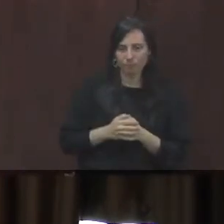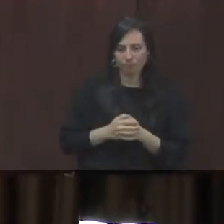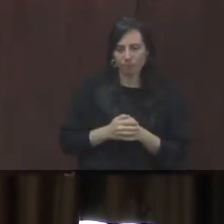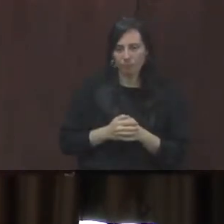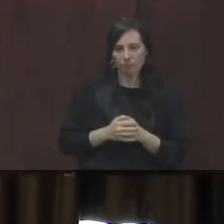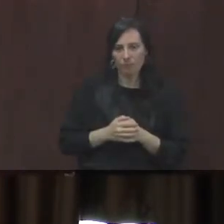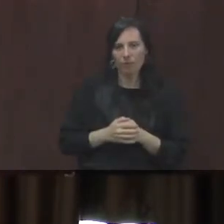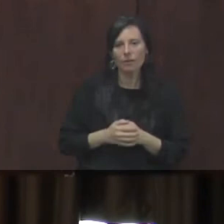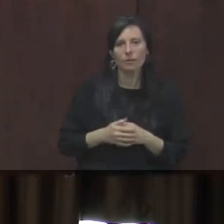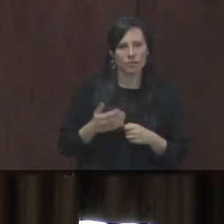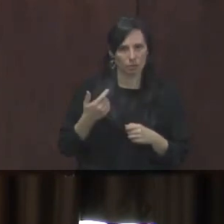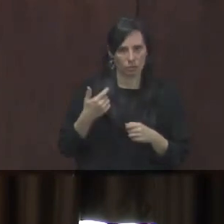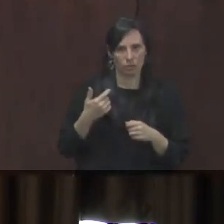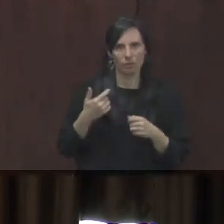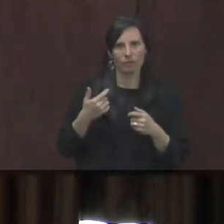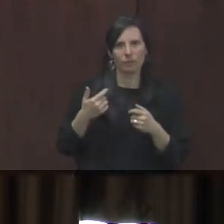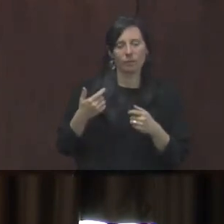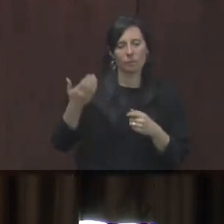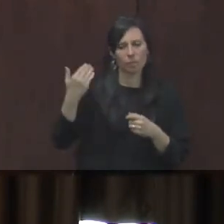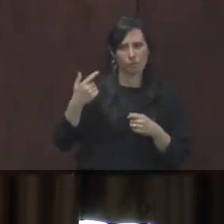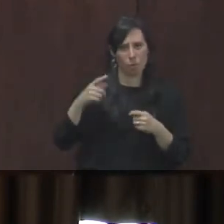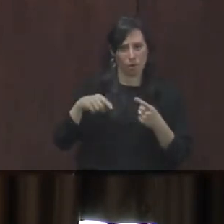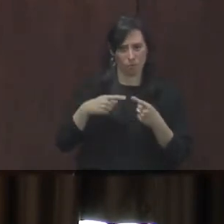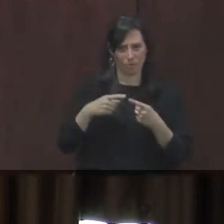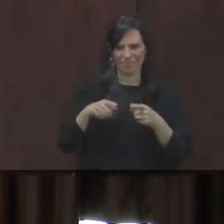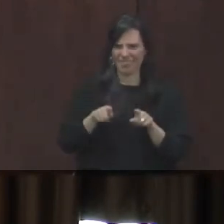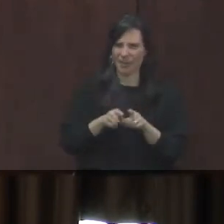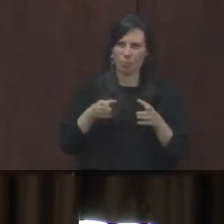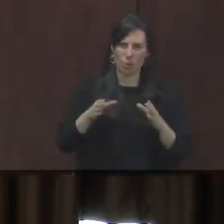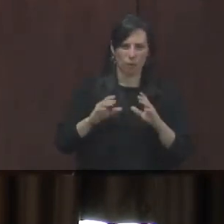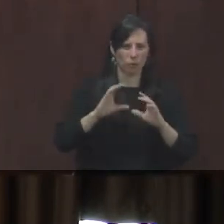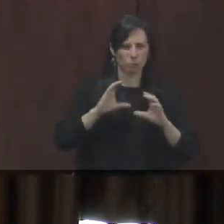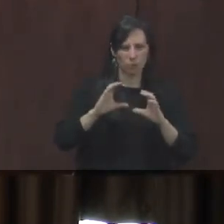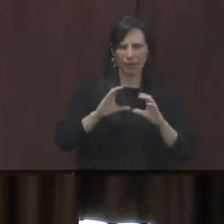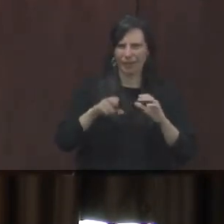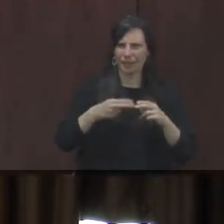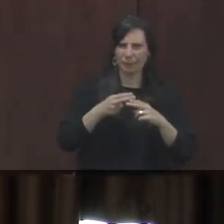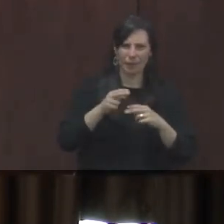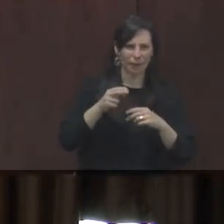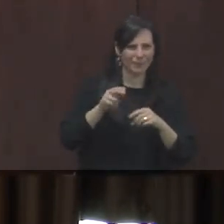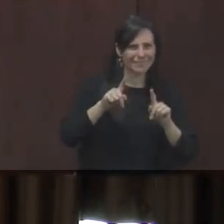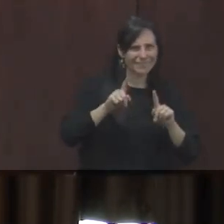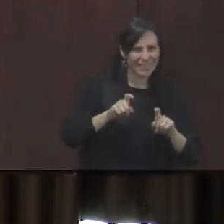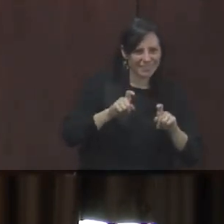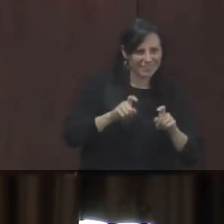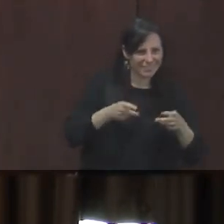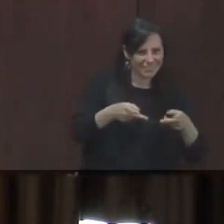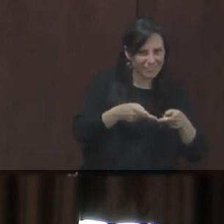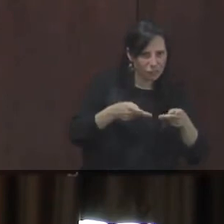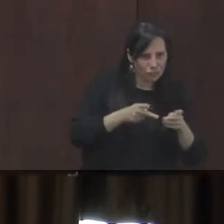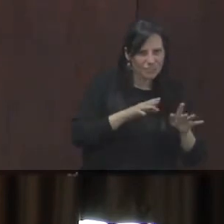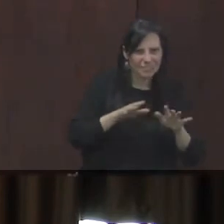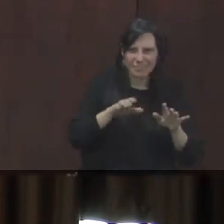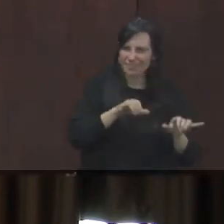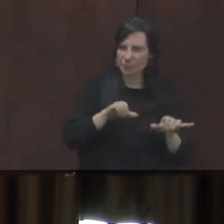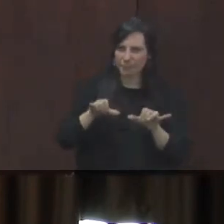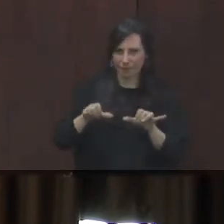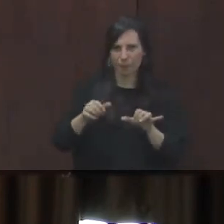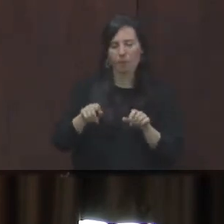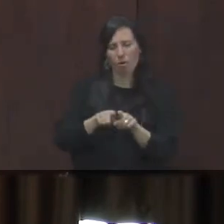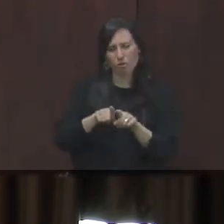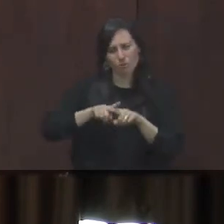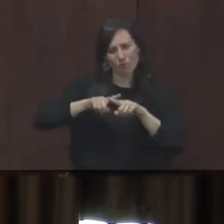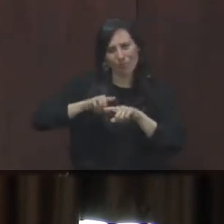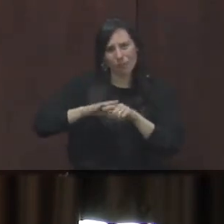COVID testing and through the pandemic of how to get that information out, but our leaders within those communities to help us get that word out and help